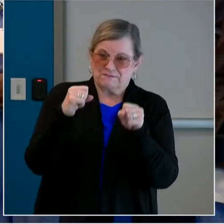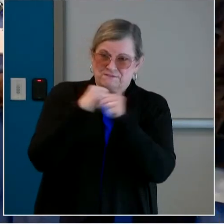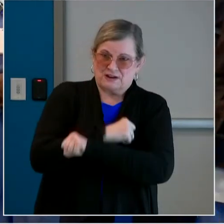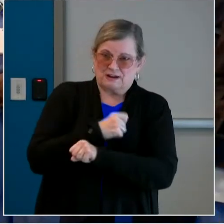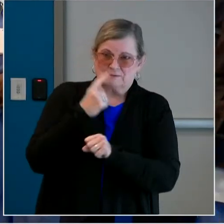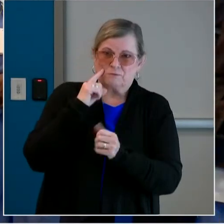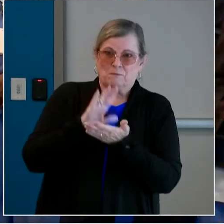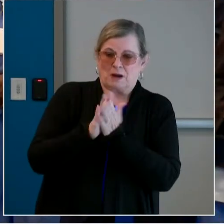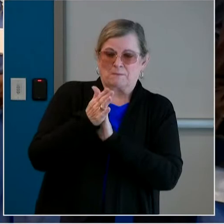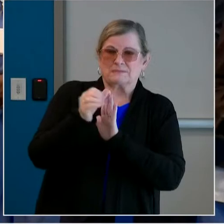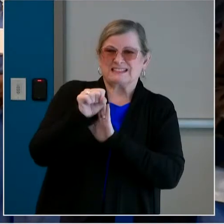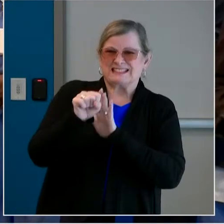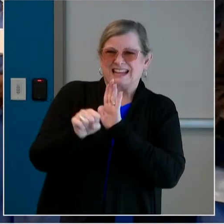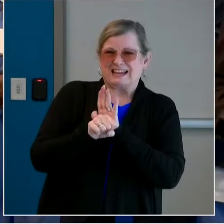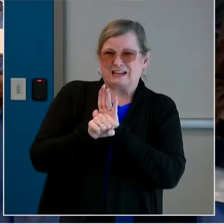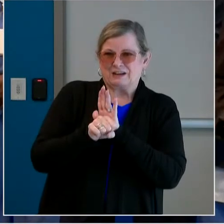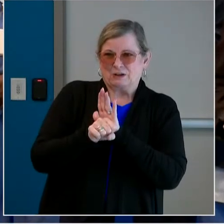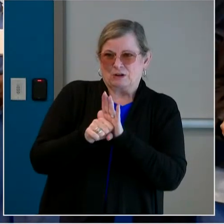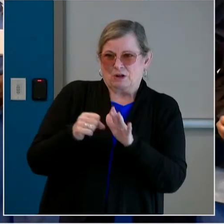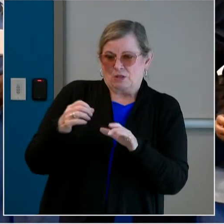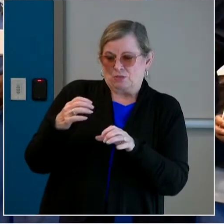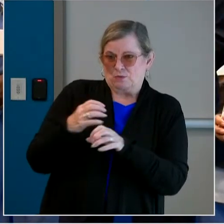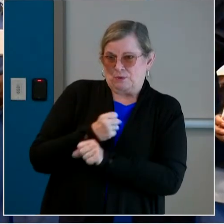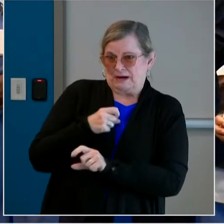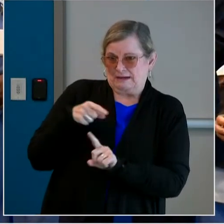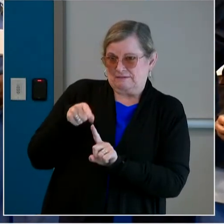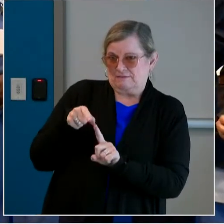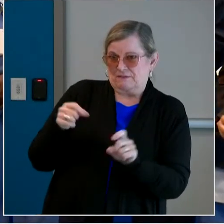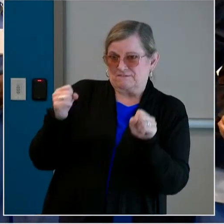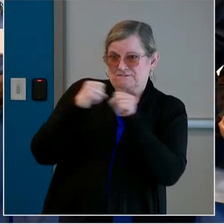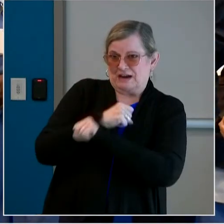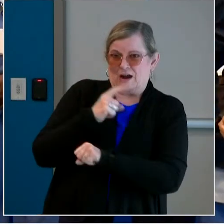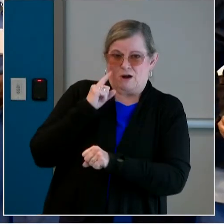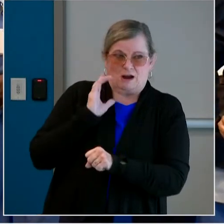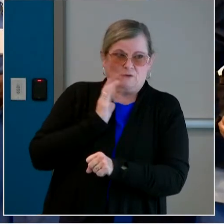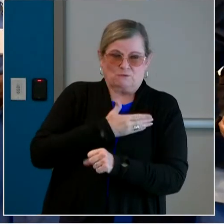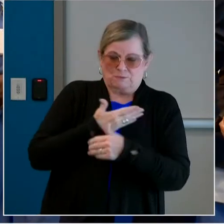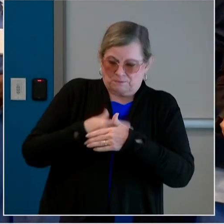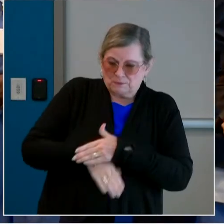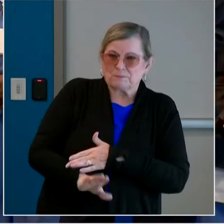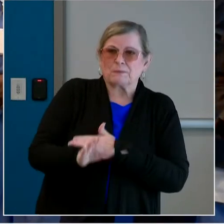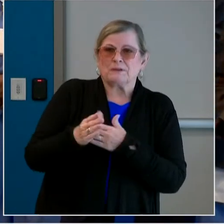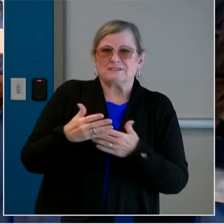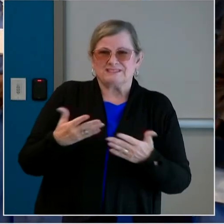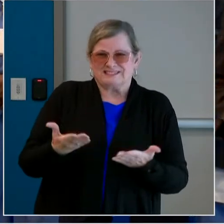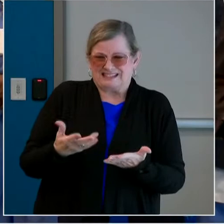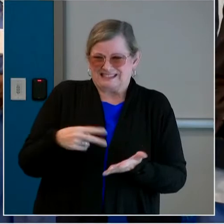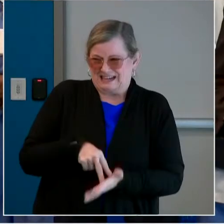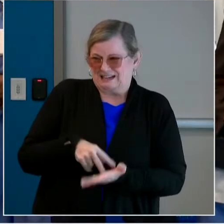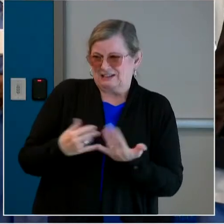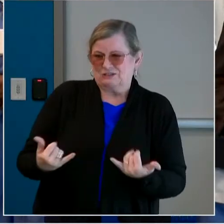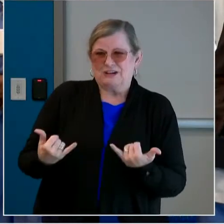this fight against our reproductive rights. When I stand here today, I think about the shoulders who I stand on,